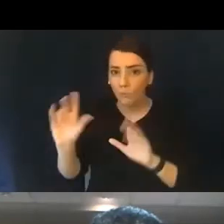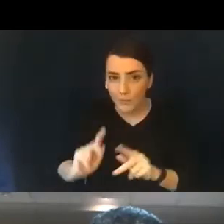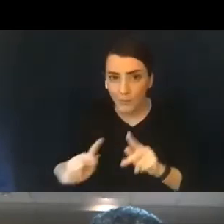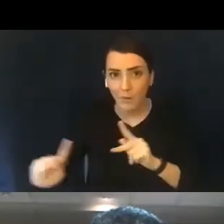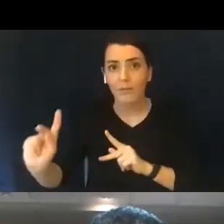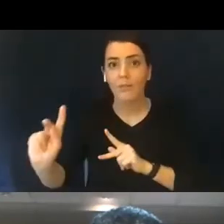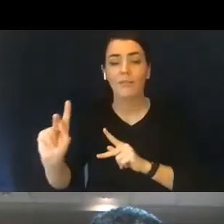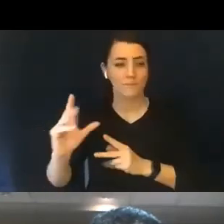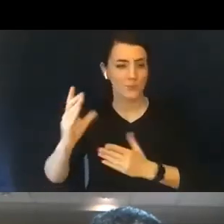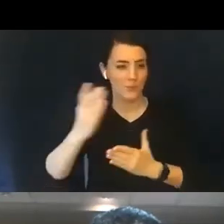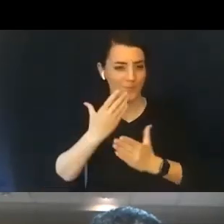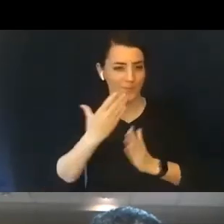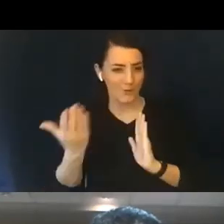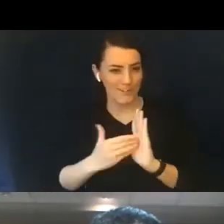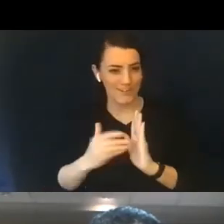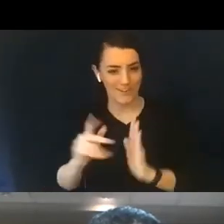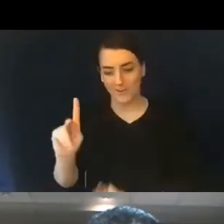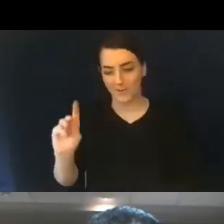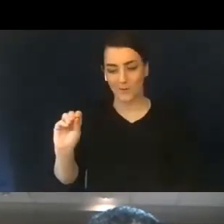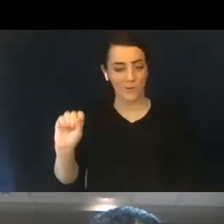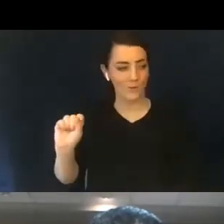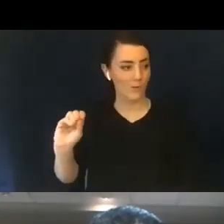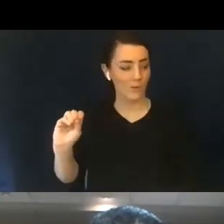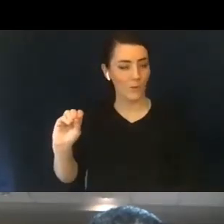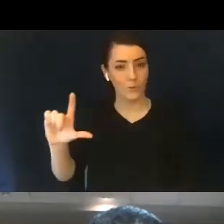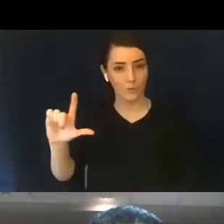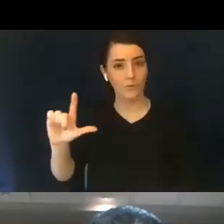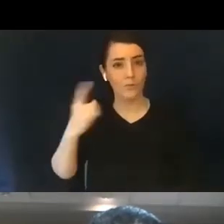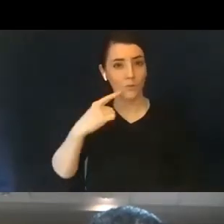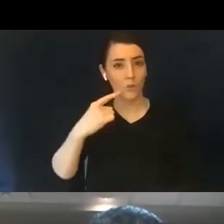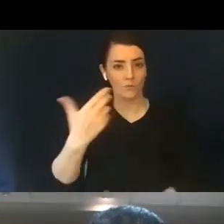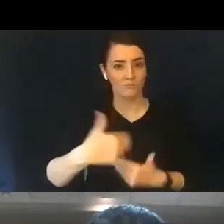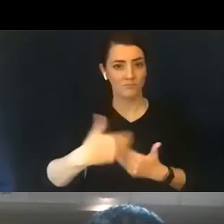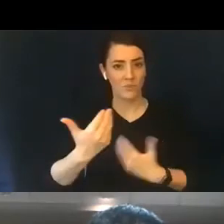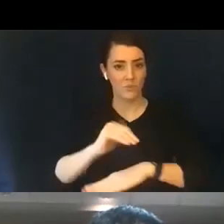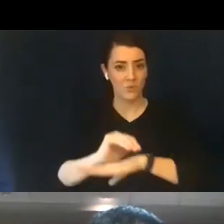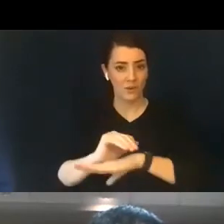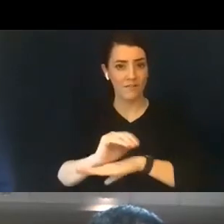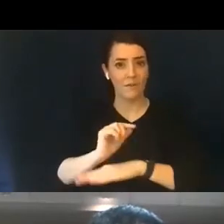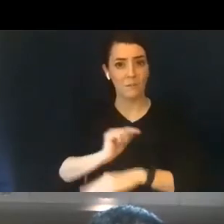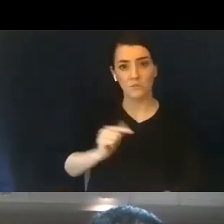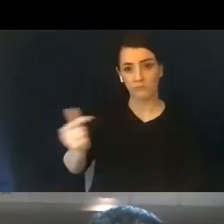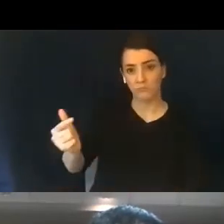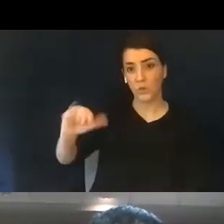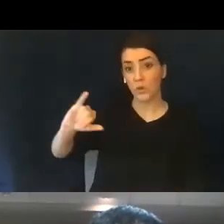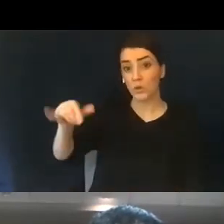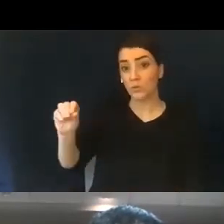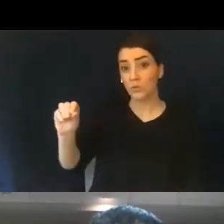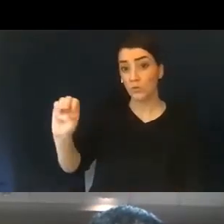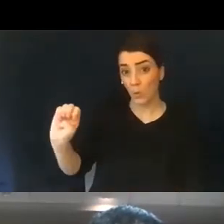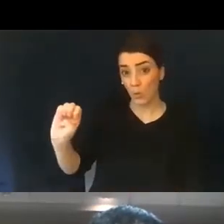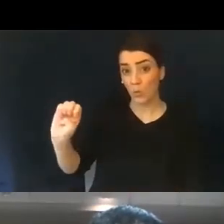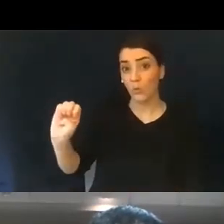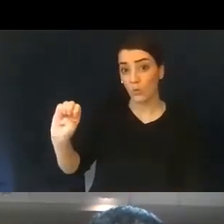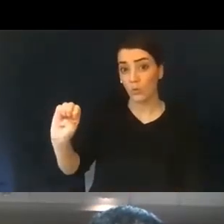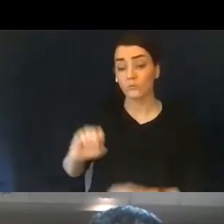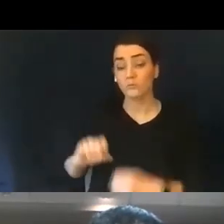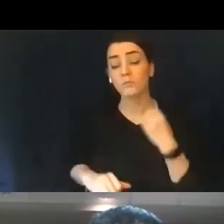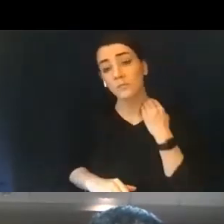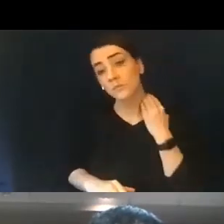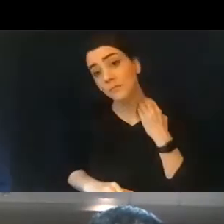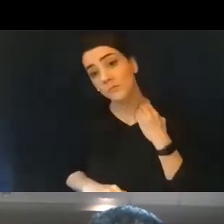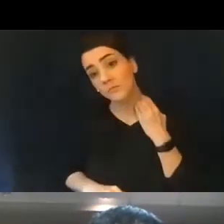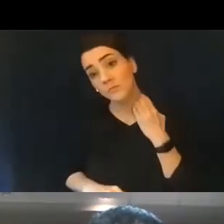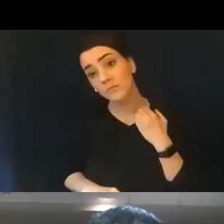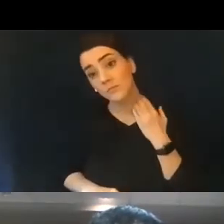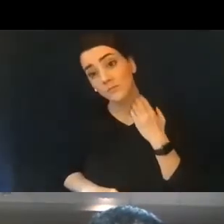again, Kosol. And I will pass it on to Joe Eggers, who's coordinating the Bridges of Memory program.